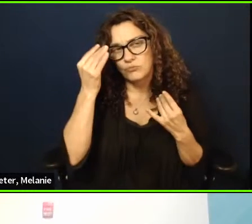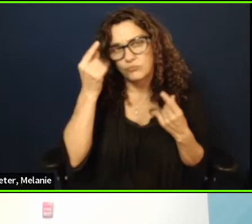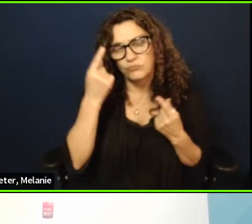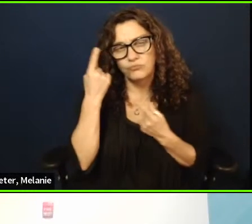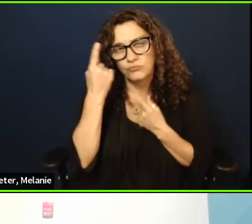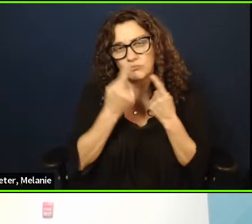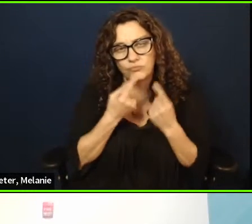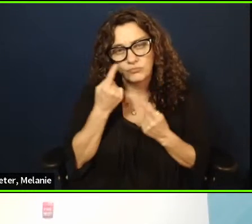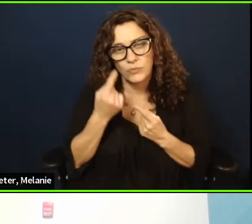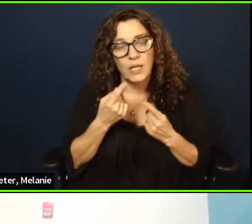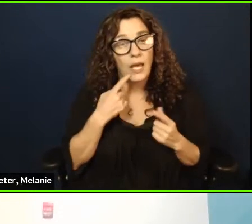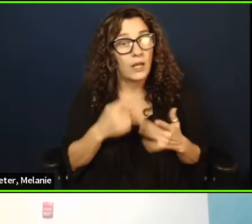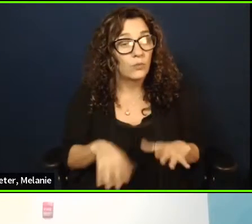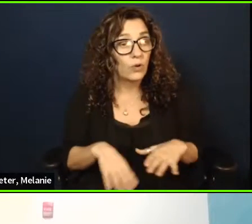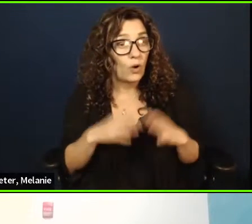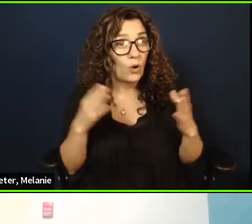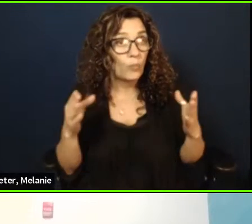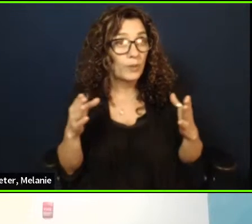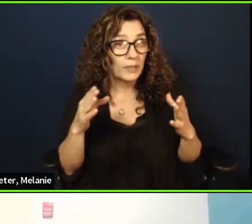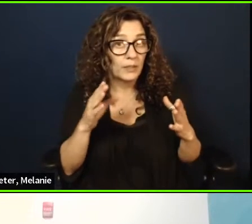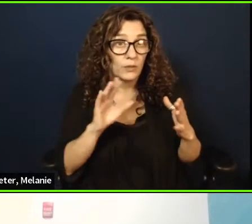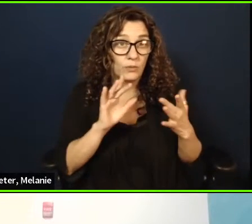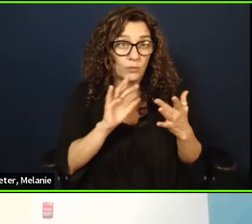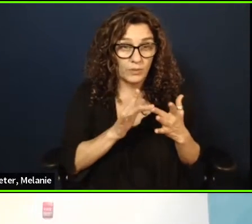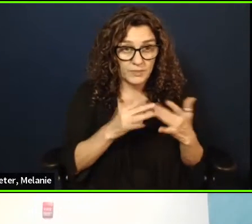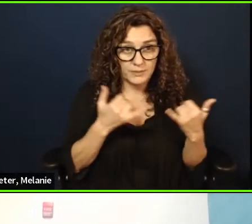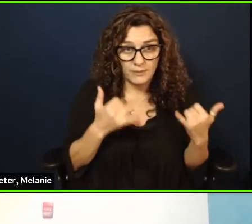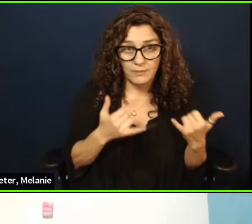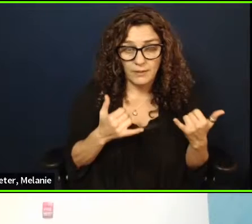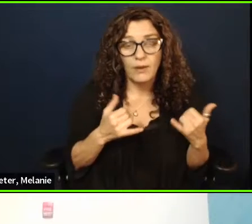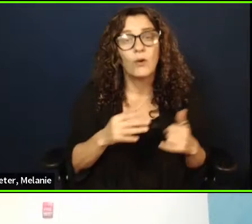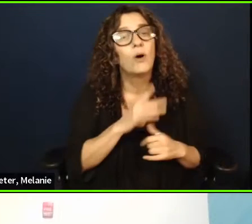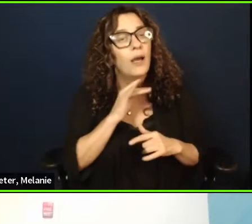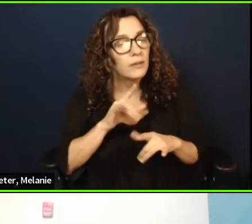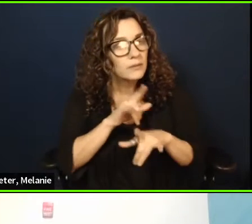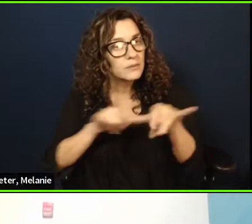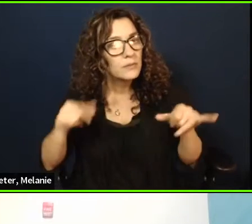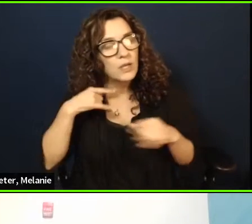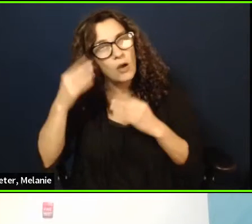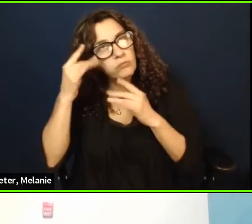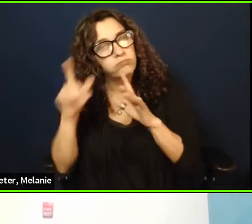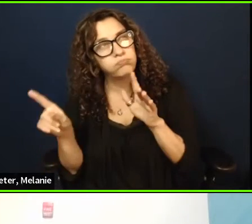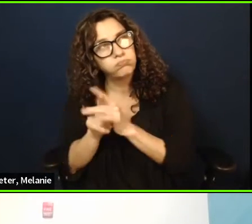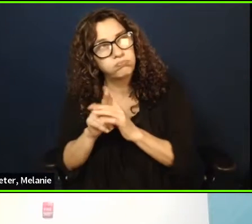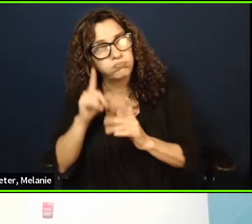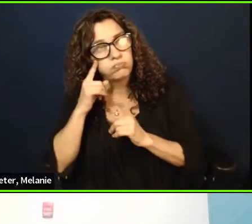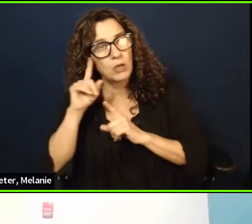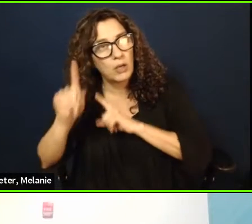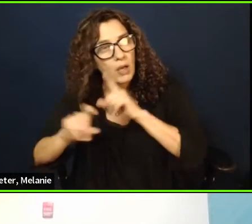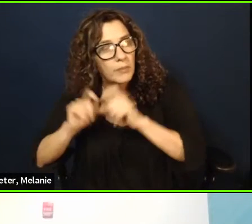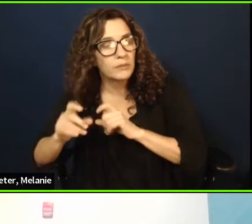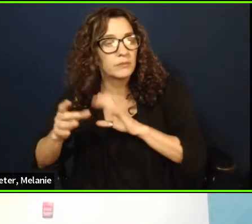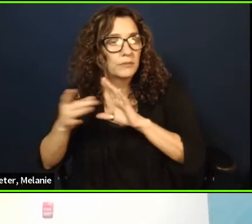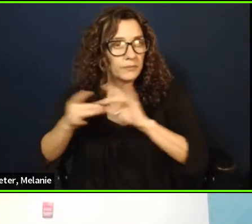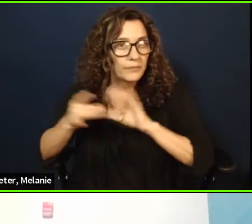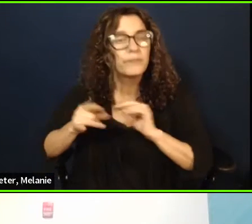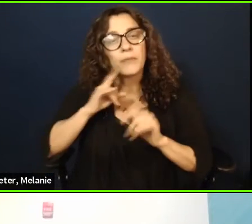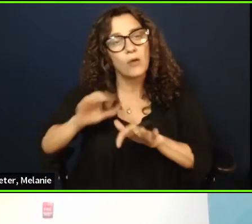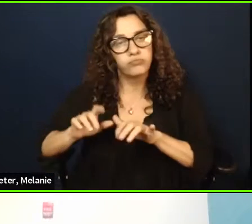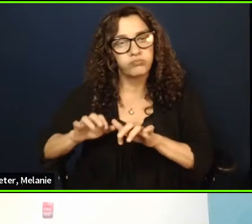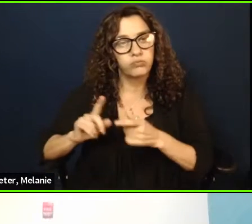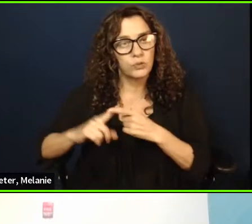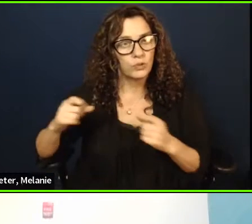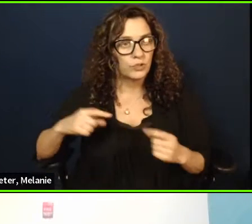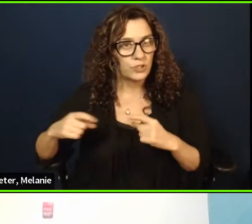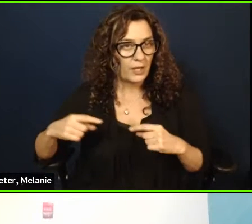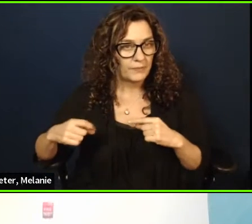in the meantime, I'll open up our website and kind of show everybody how we can provide